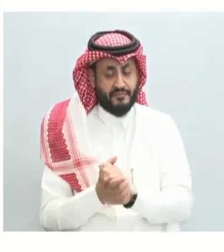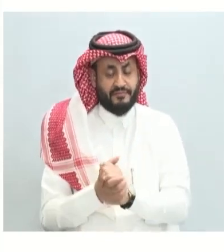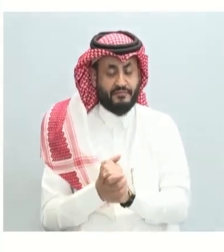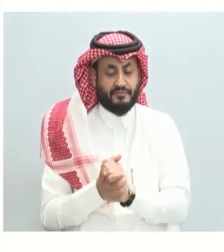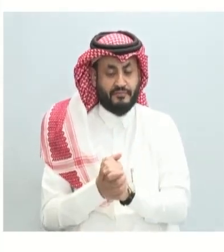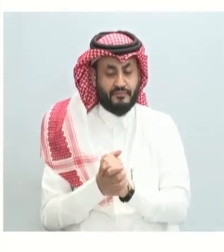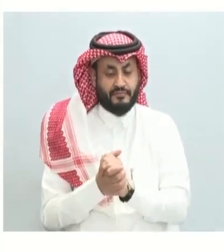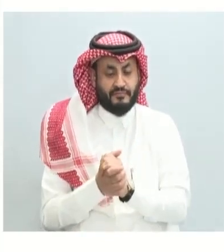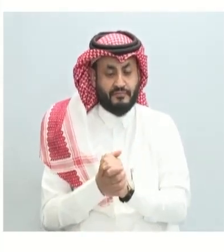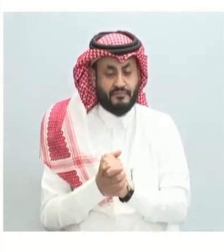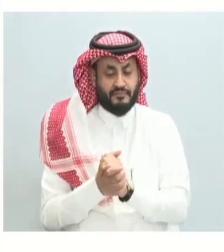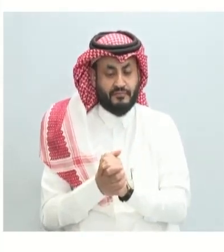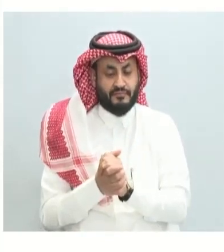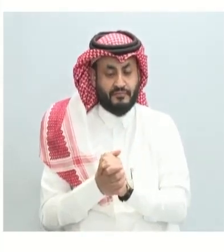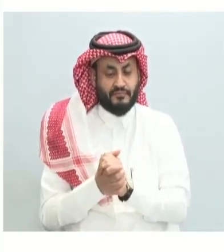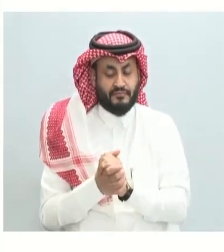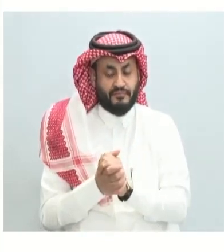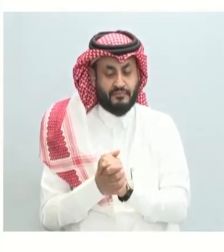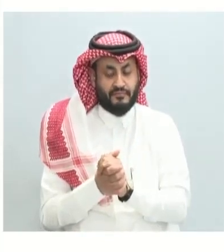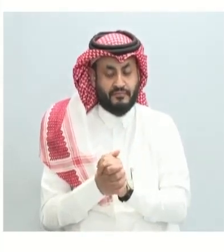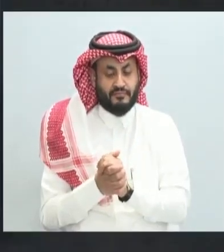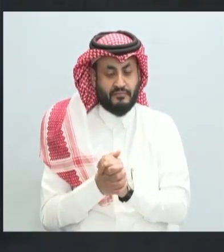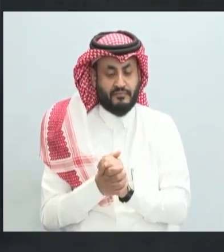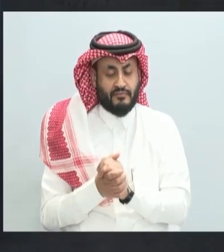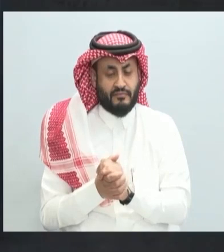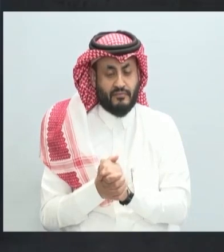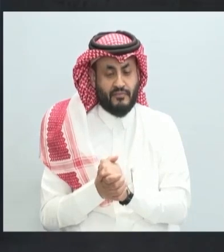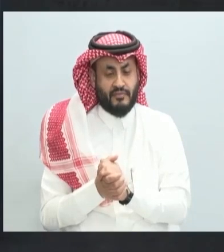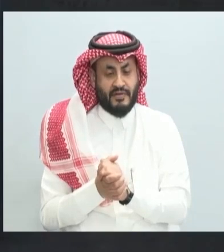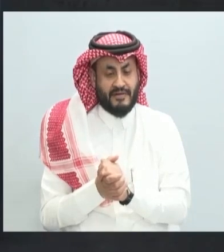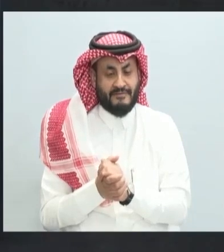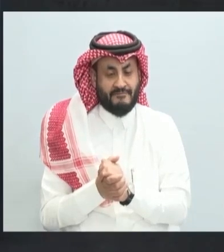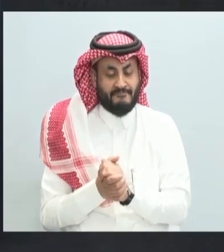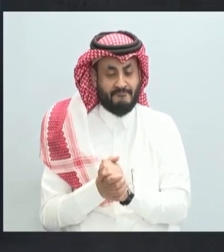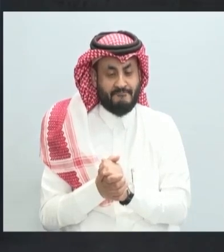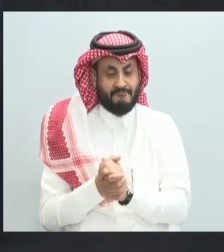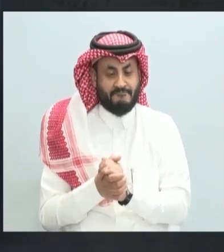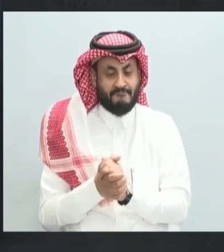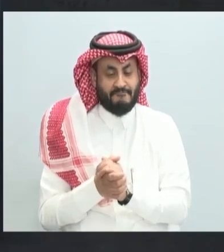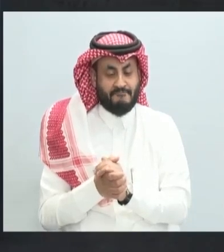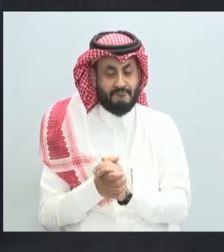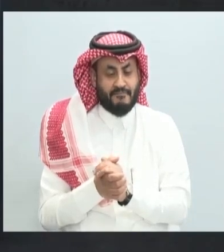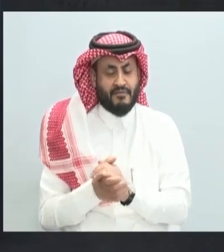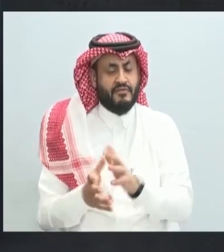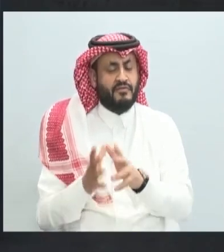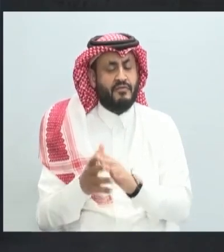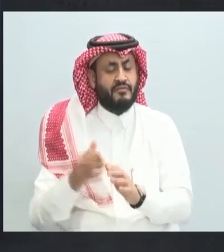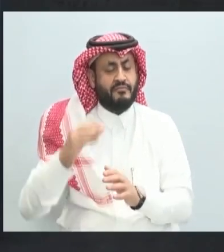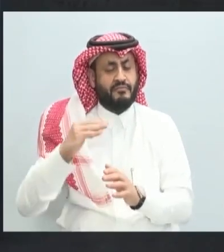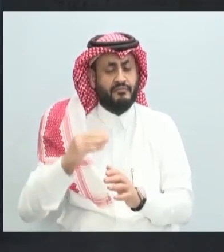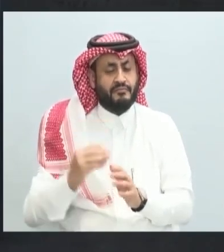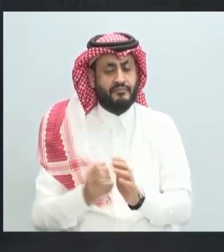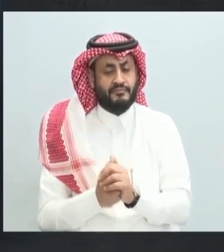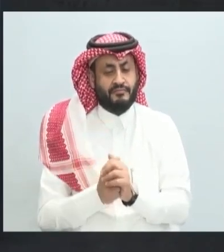hungry. Tim is hungry, not thirsty. So here you go. These are the answers